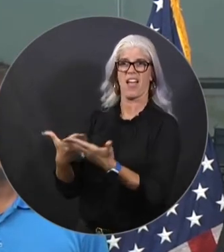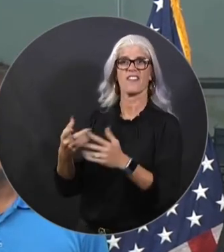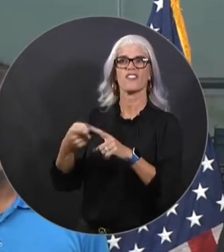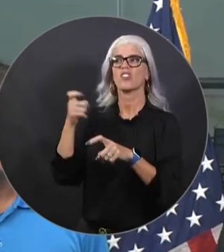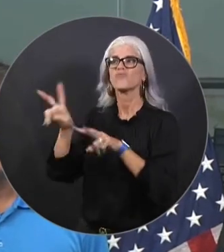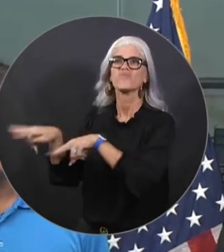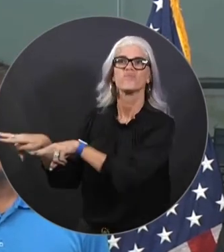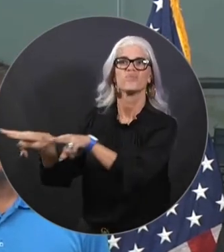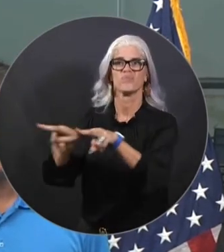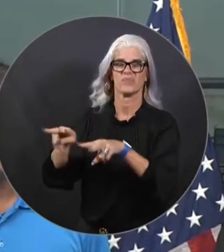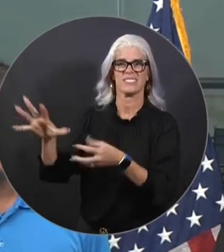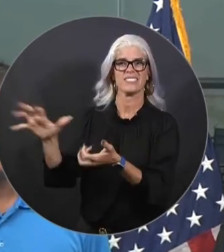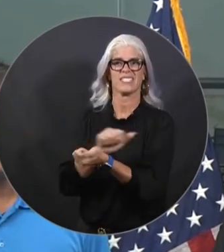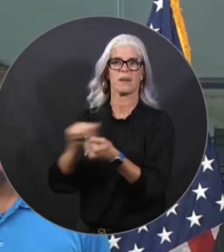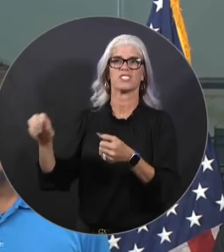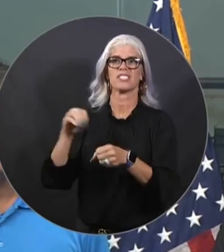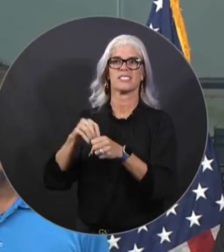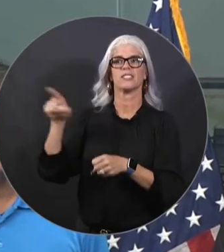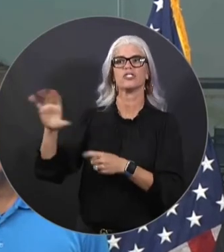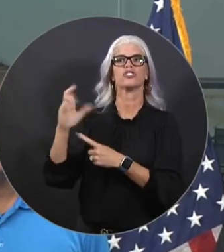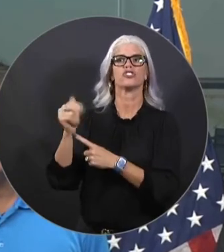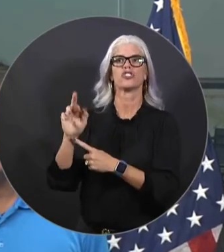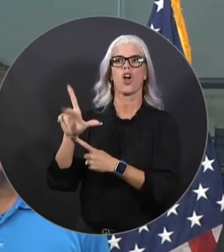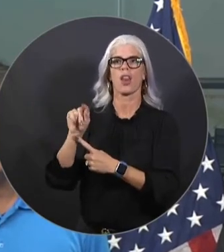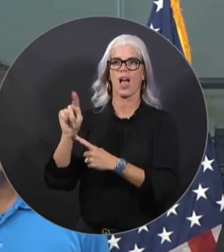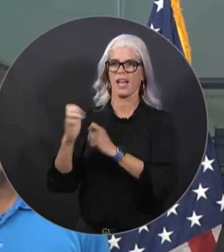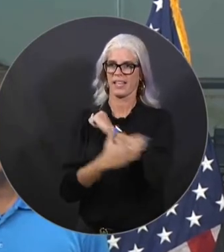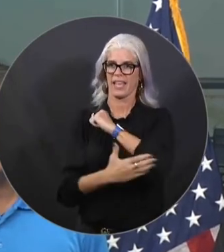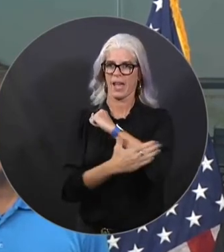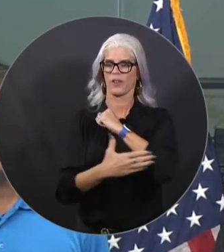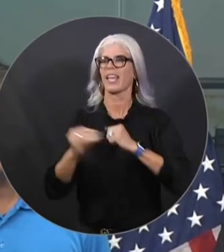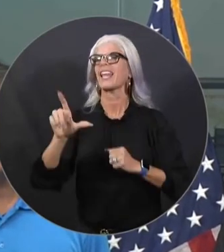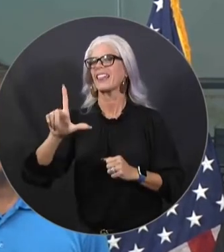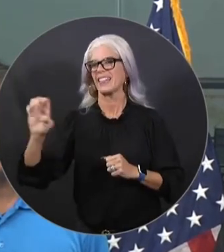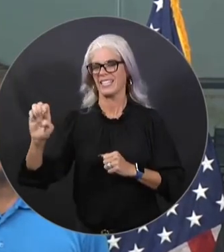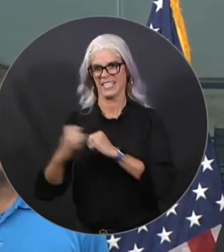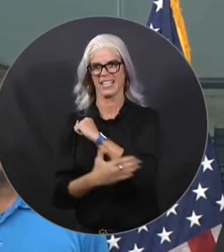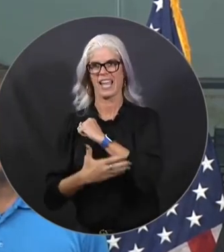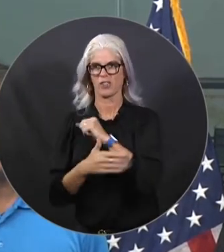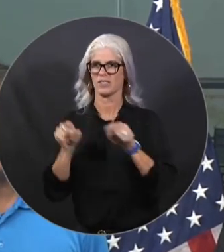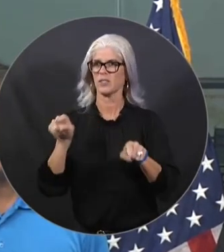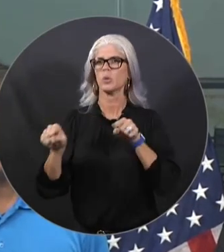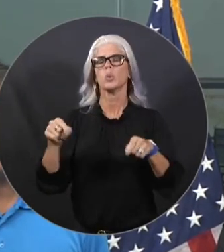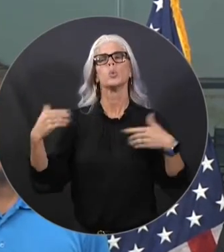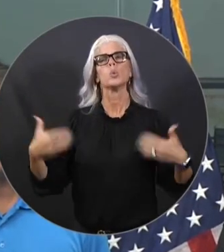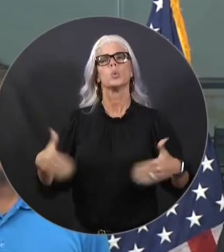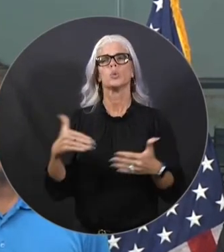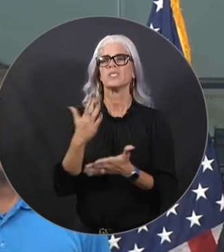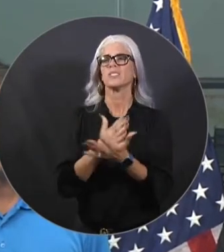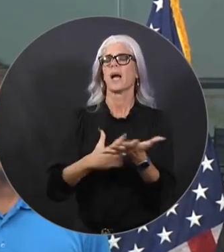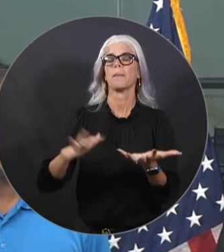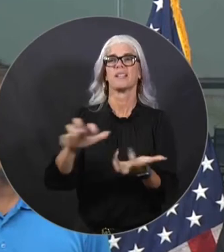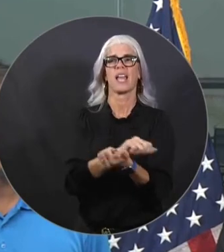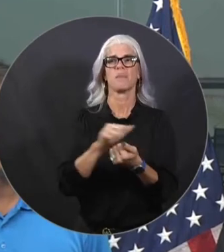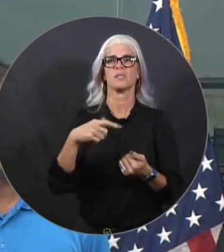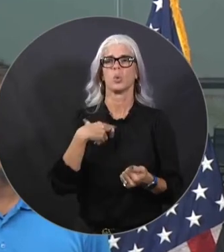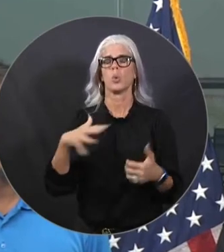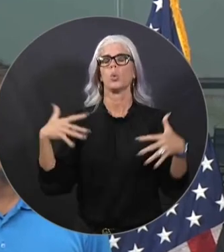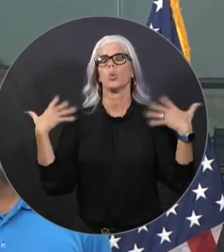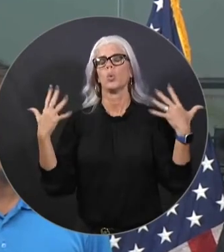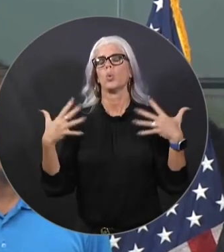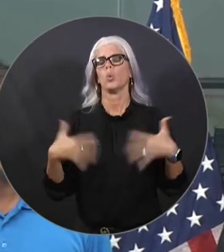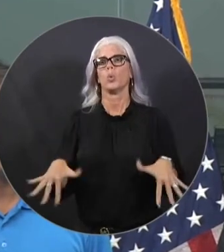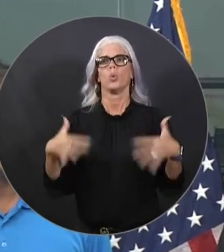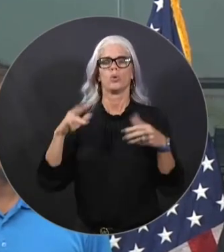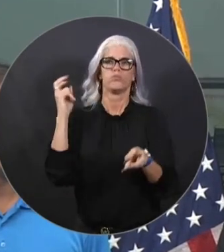in Charlotte and Lee counties. And, you know, some of the damage was, you know, almost indescribable to see a